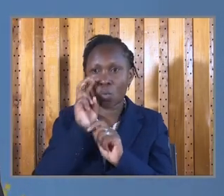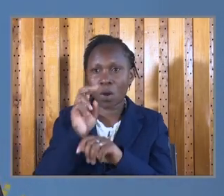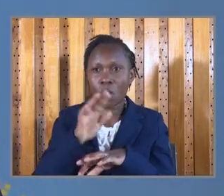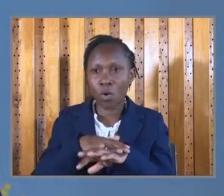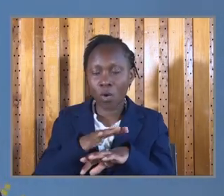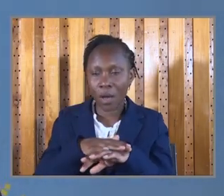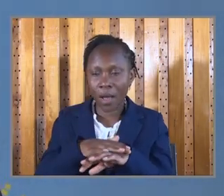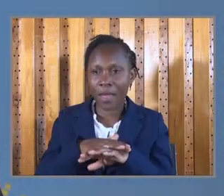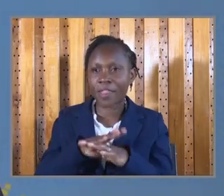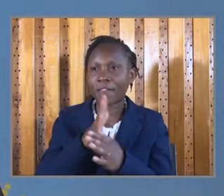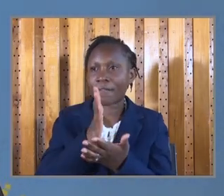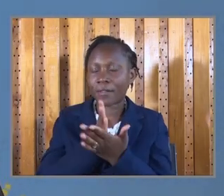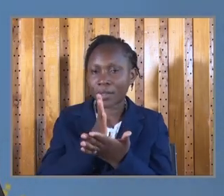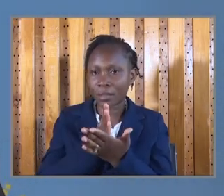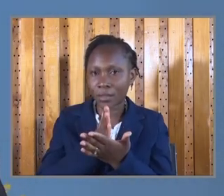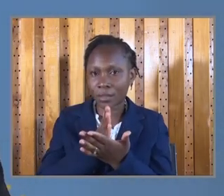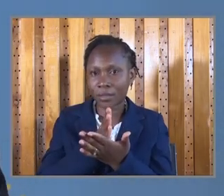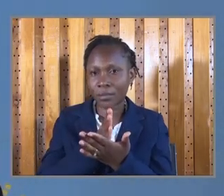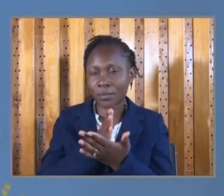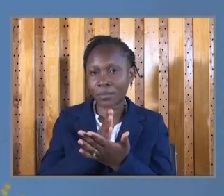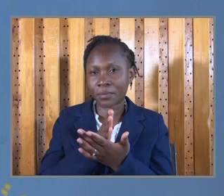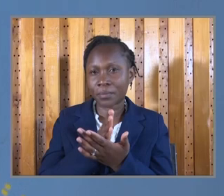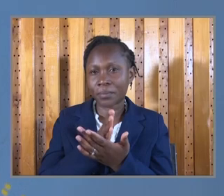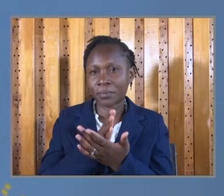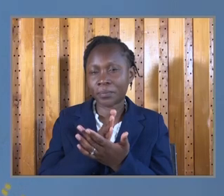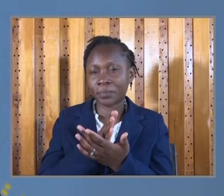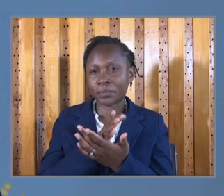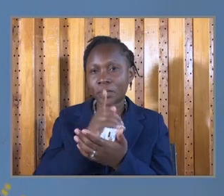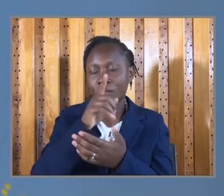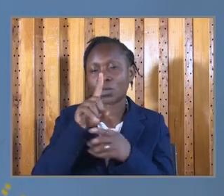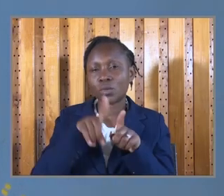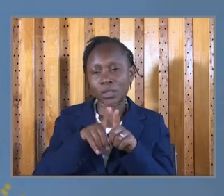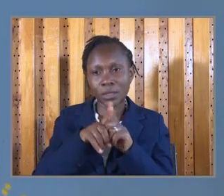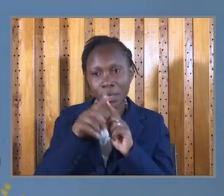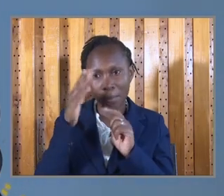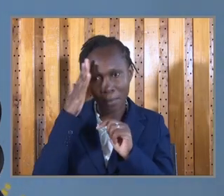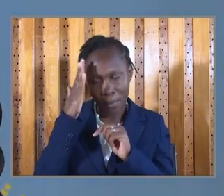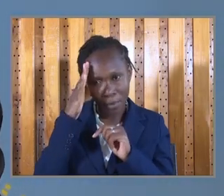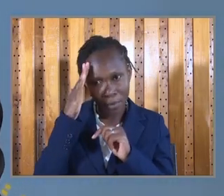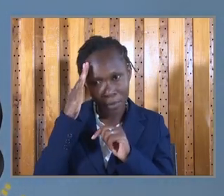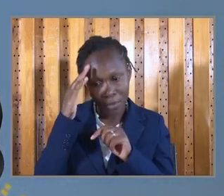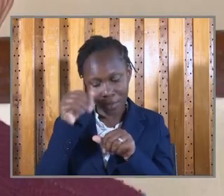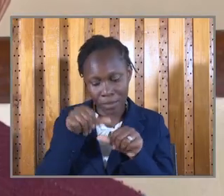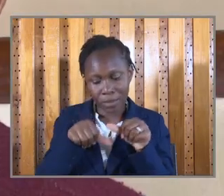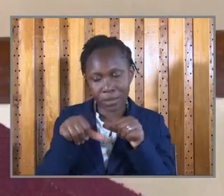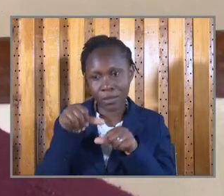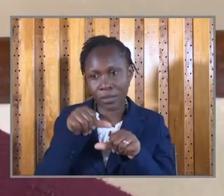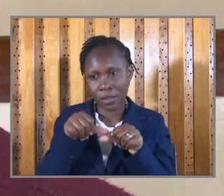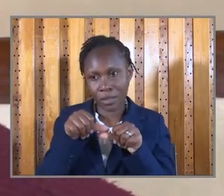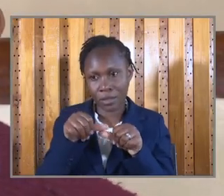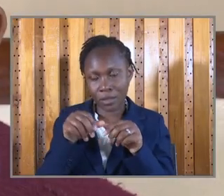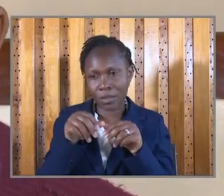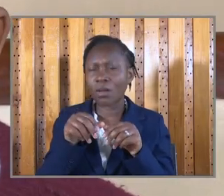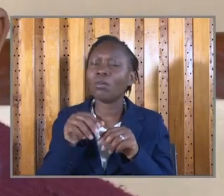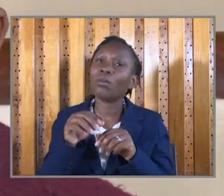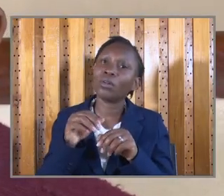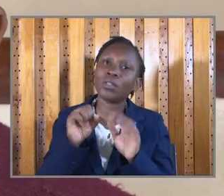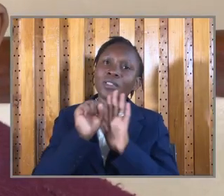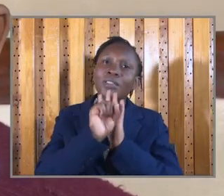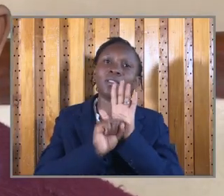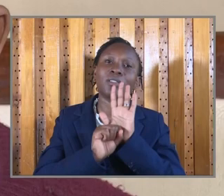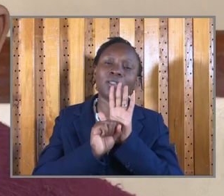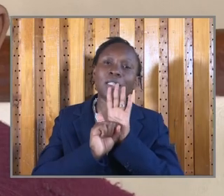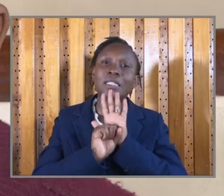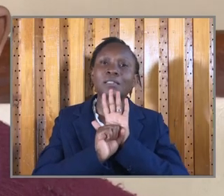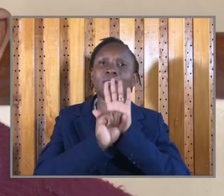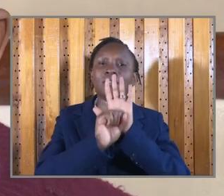by facts. And as you will also know, the science is crystal clear. To